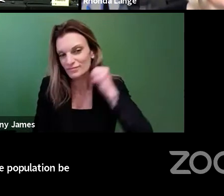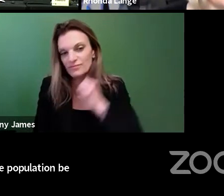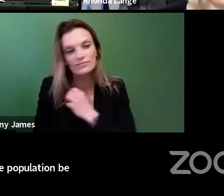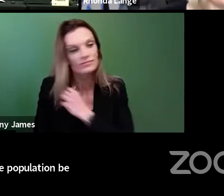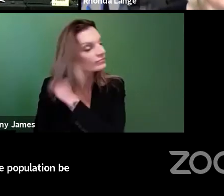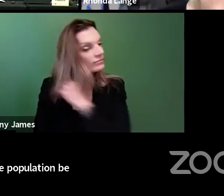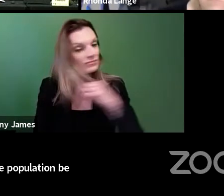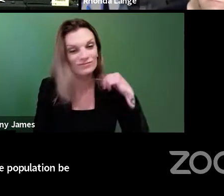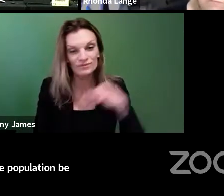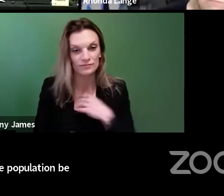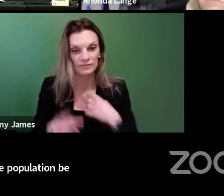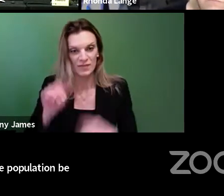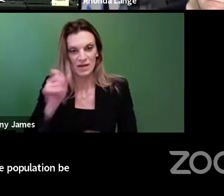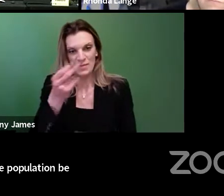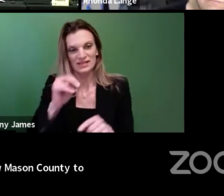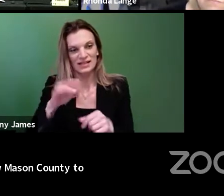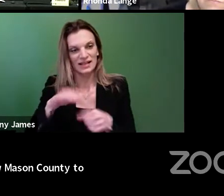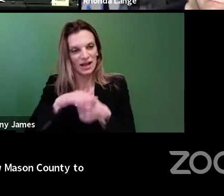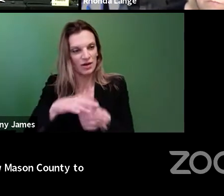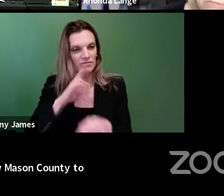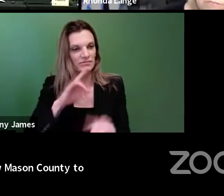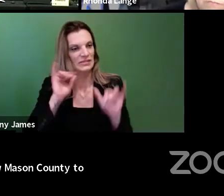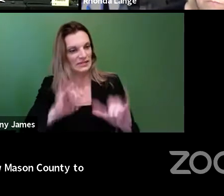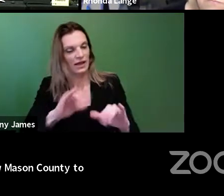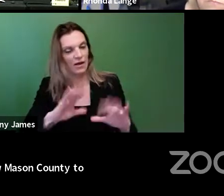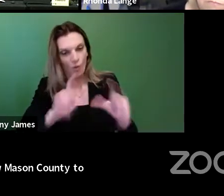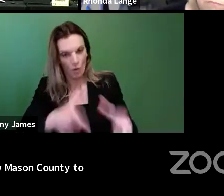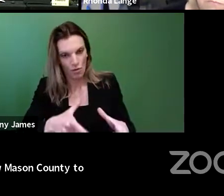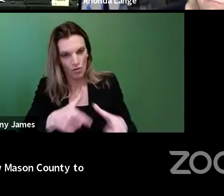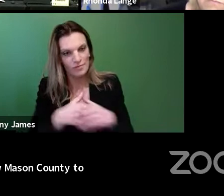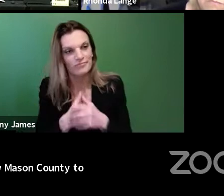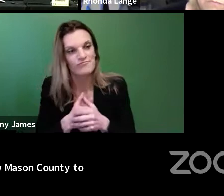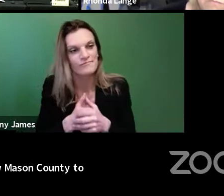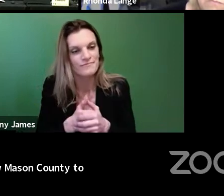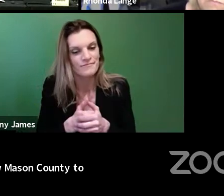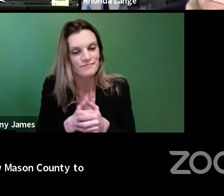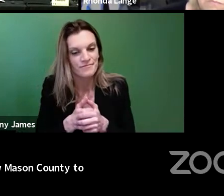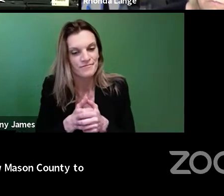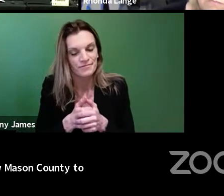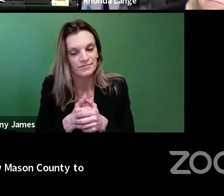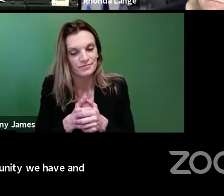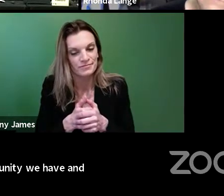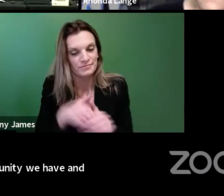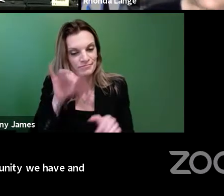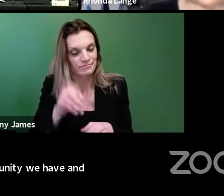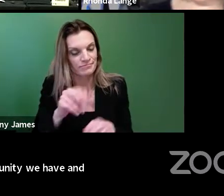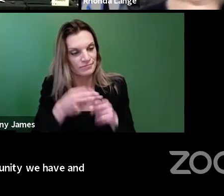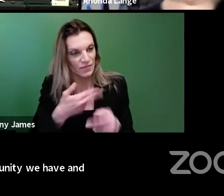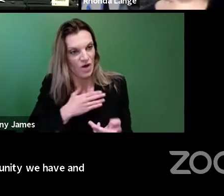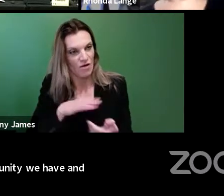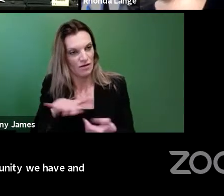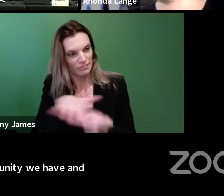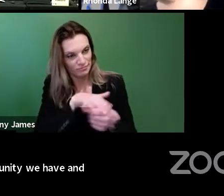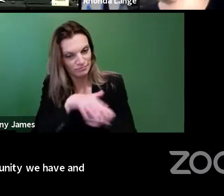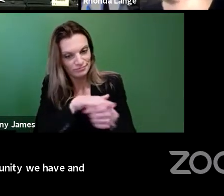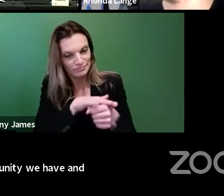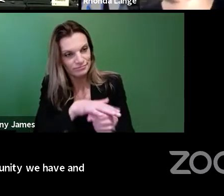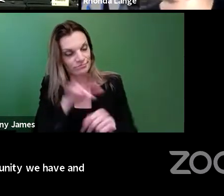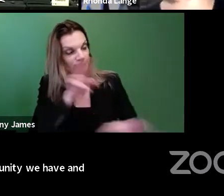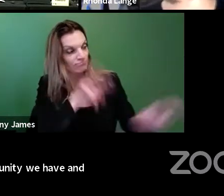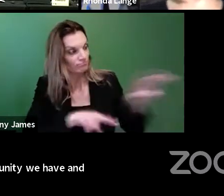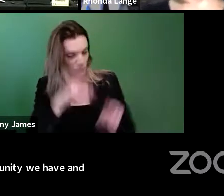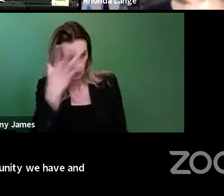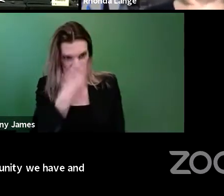remain whole, to protect the unity we have in preserving the scenic character of our area on which tourism